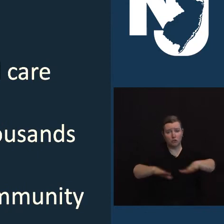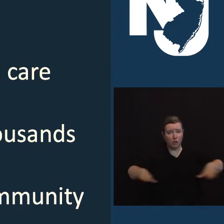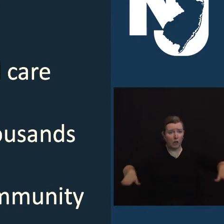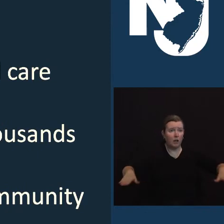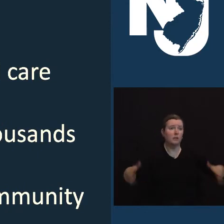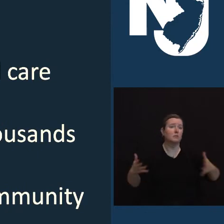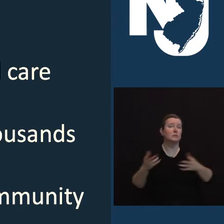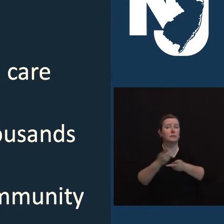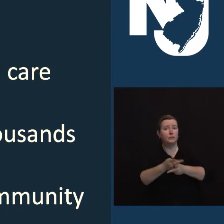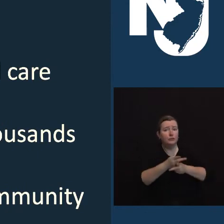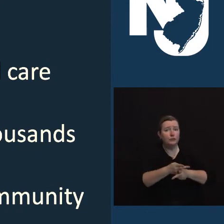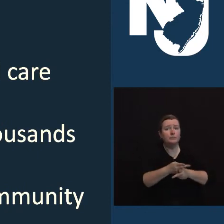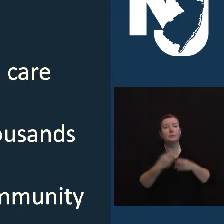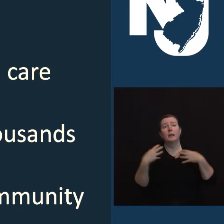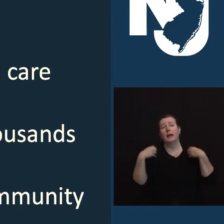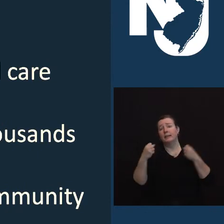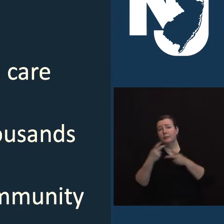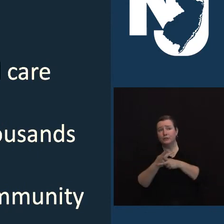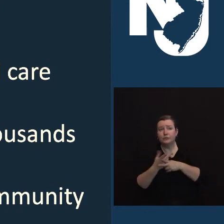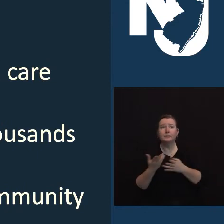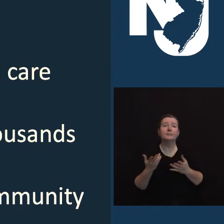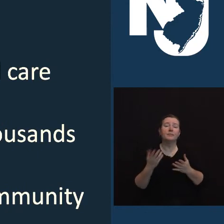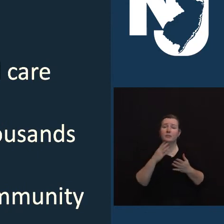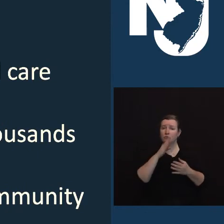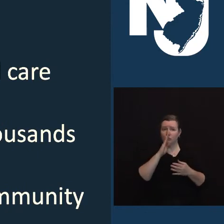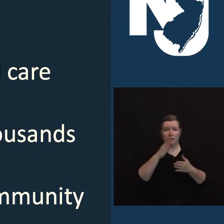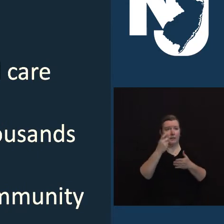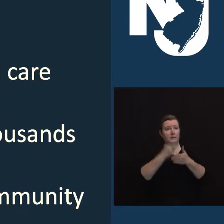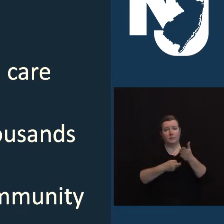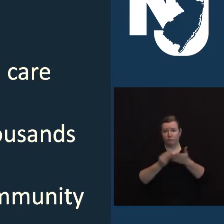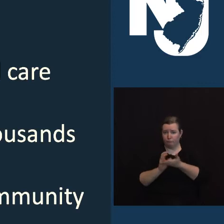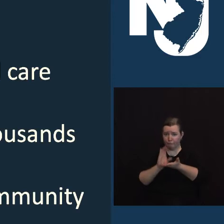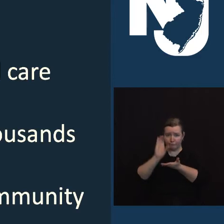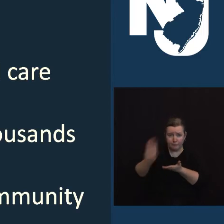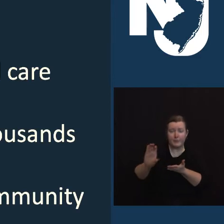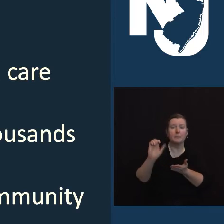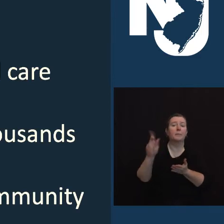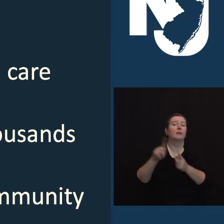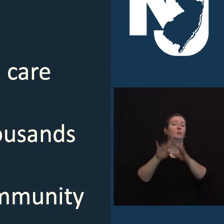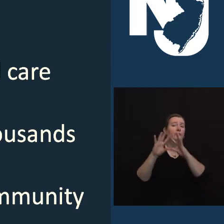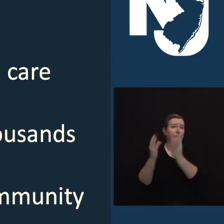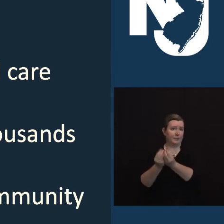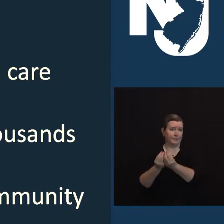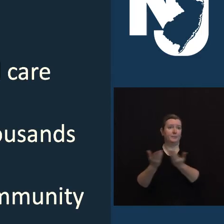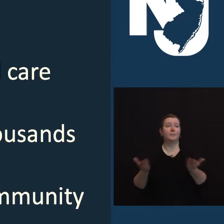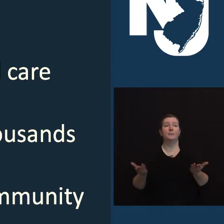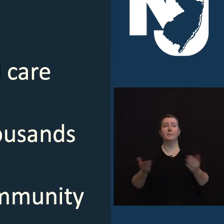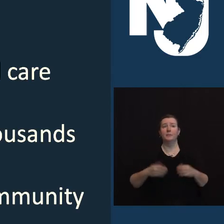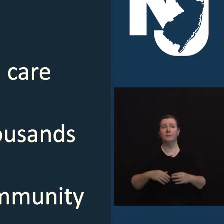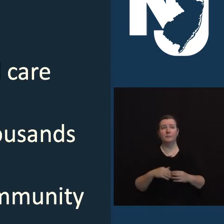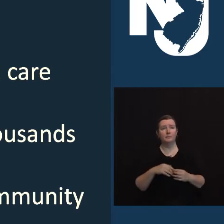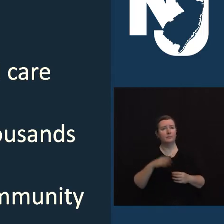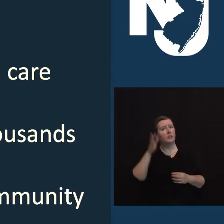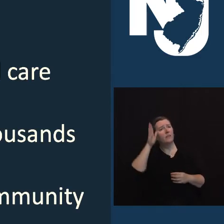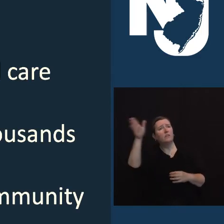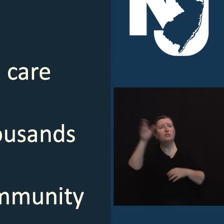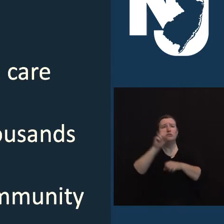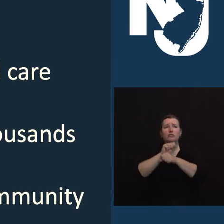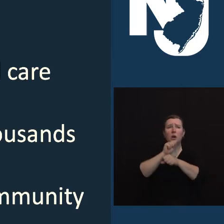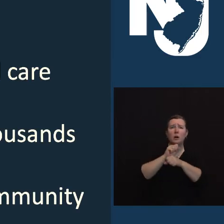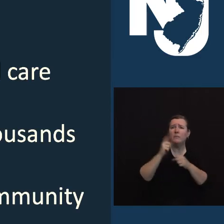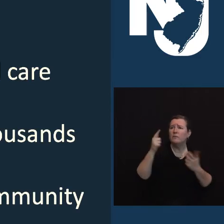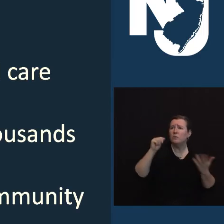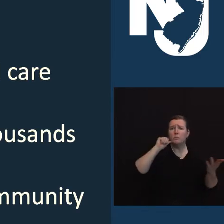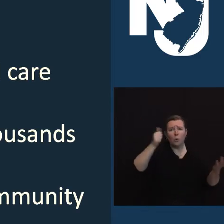of families, and real investments in our small business community and in the jobs of tomorrow, among so much more. I